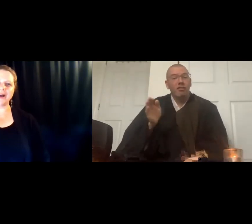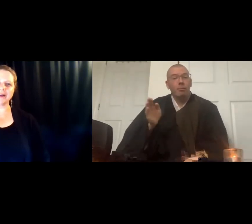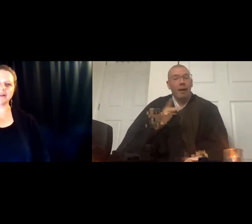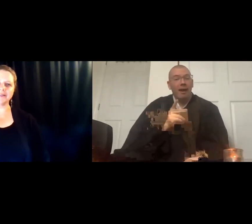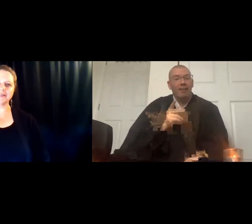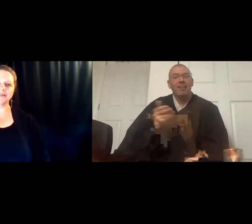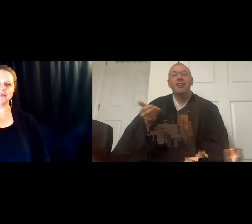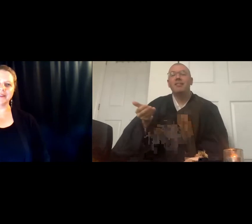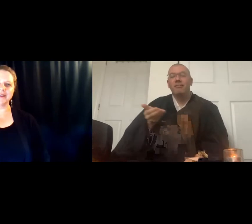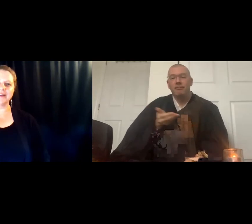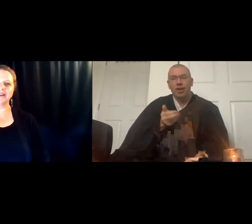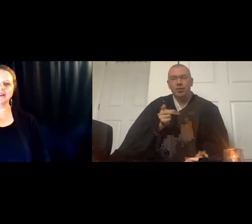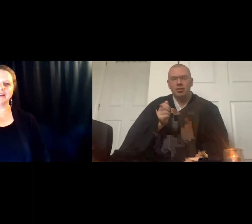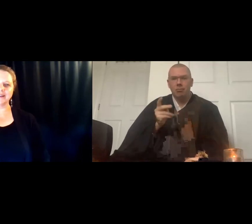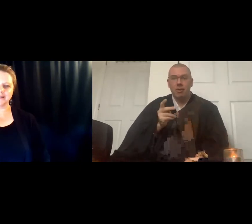it back.